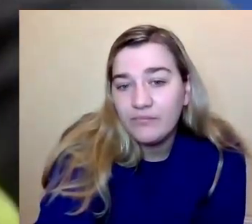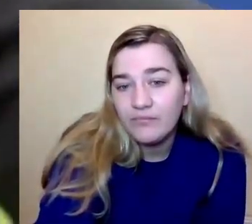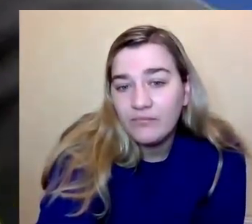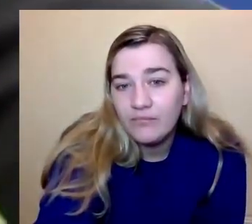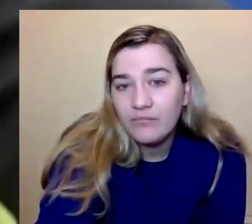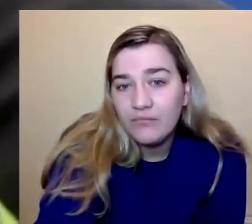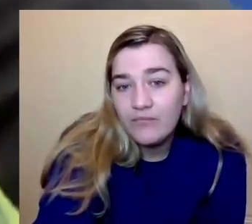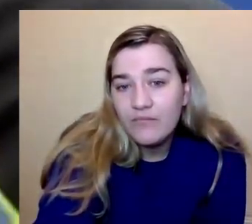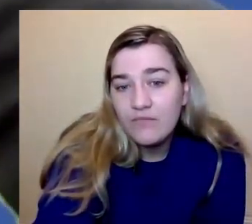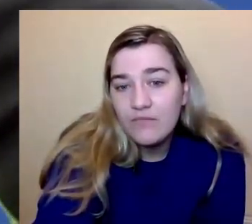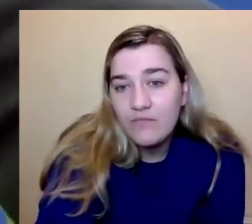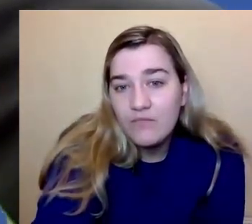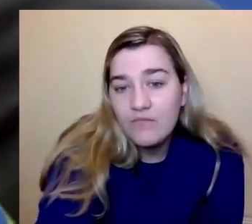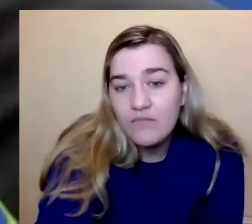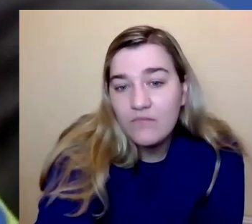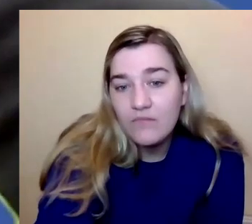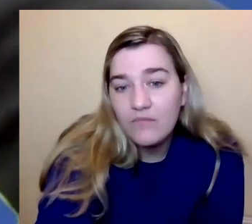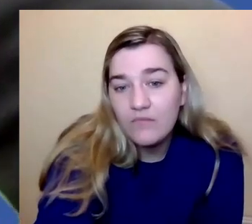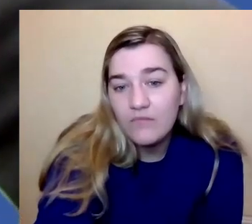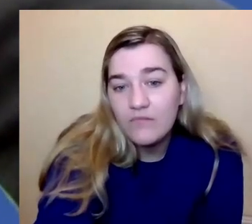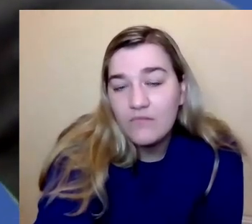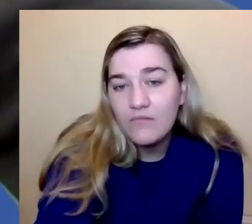What did I say again? Was important.